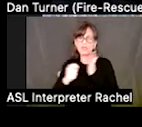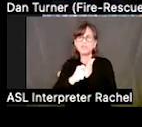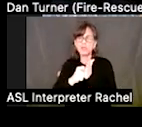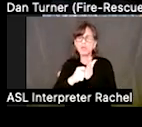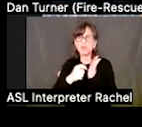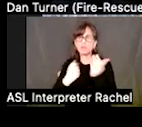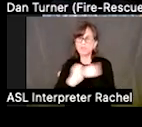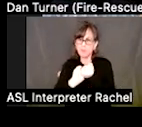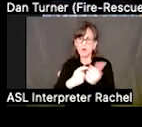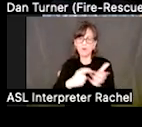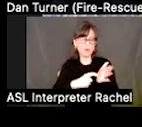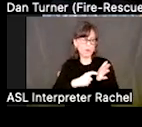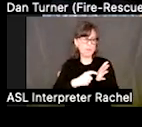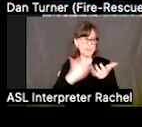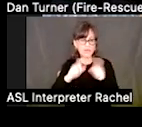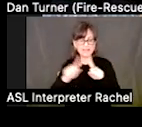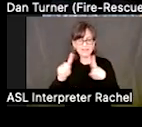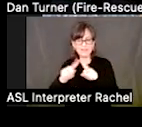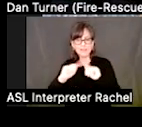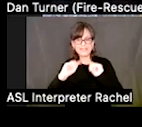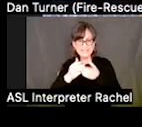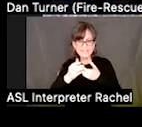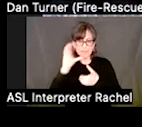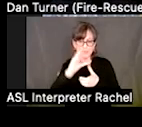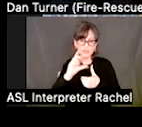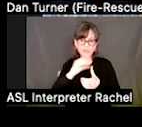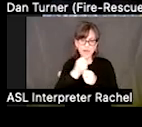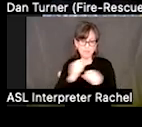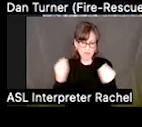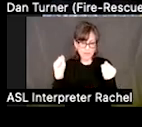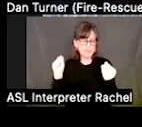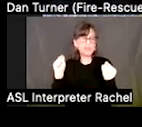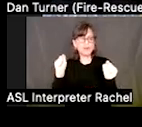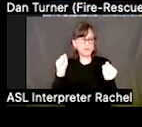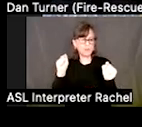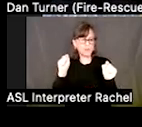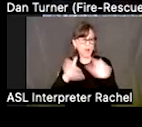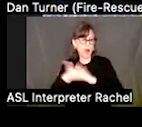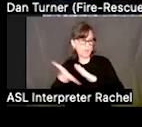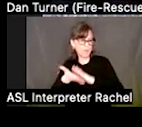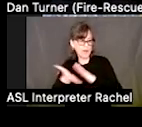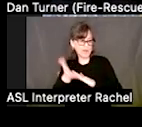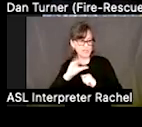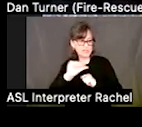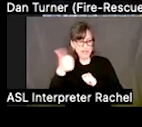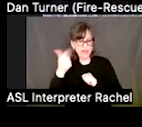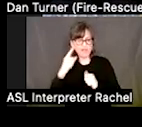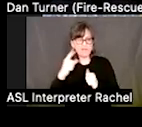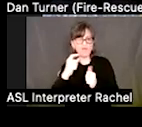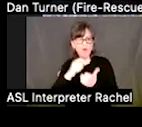We ordered fire engine strike teams for search and rescue operations, hand crew strike teams for debris